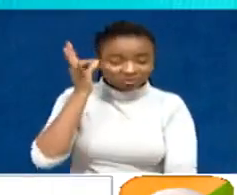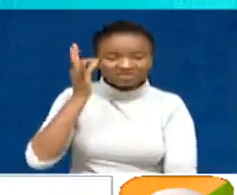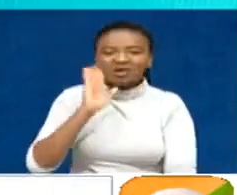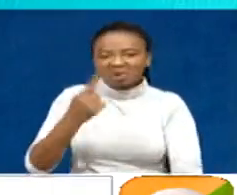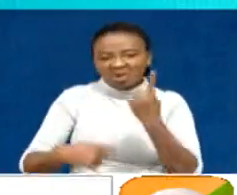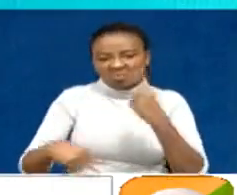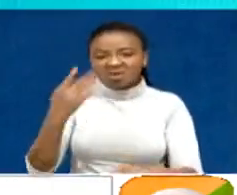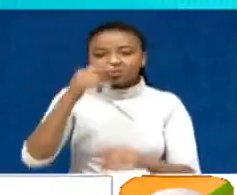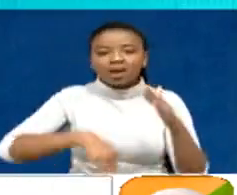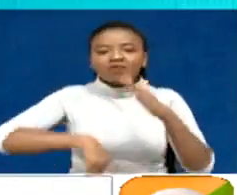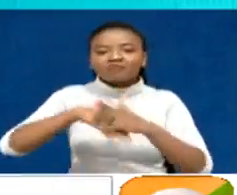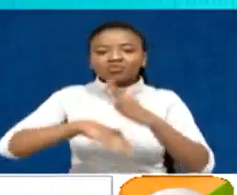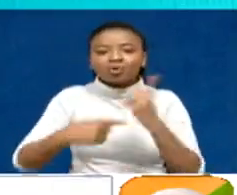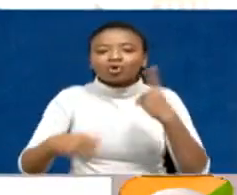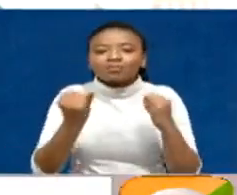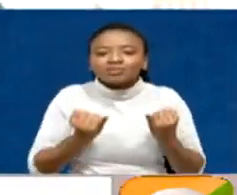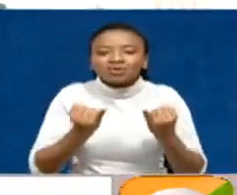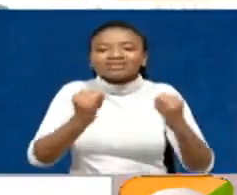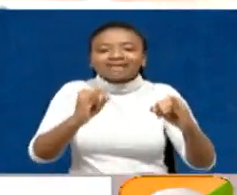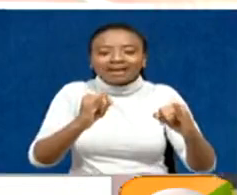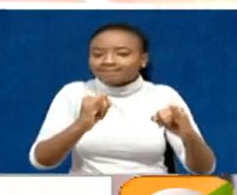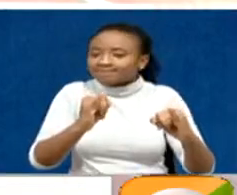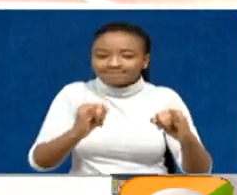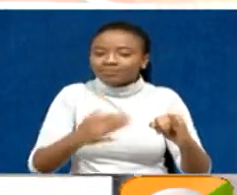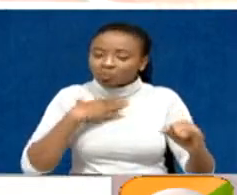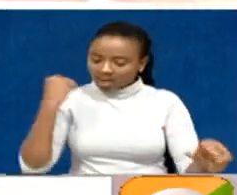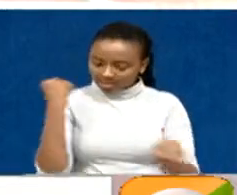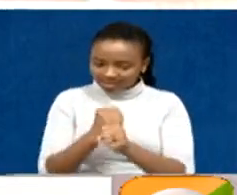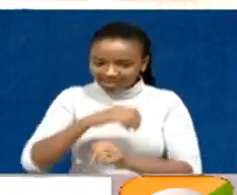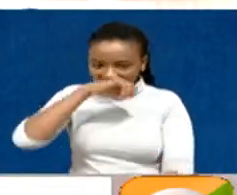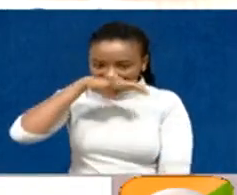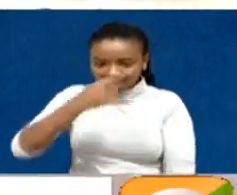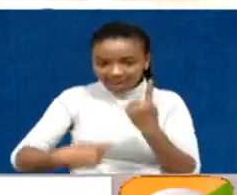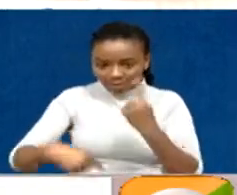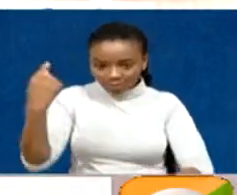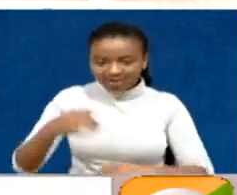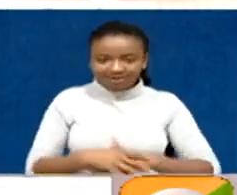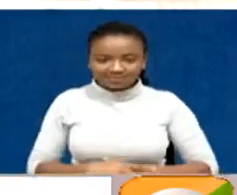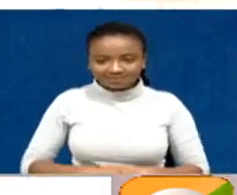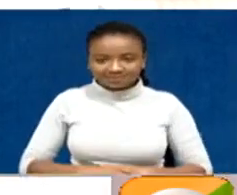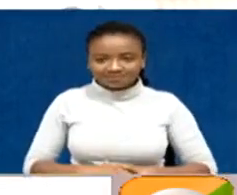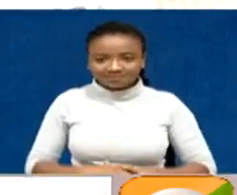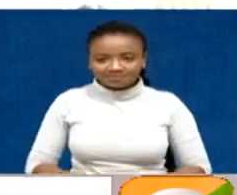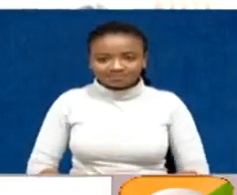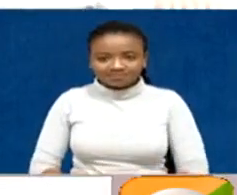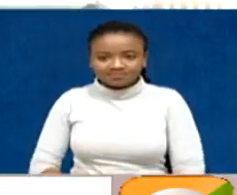is not about going to try. You are going to work and win. Tutataka yale yaliyotokea katika mechi ya Zamalek ijirudie katika